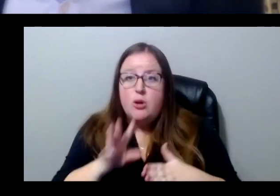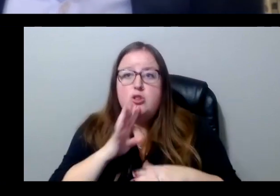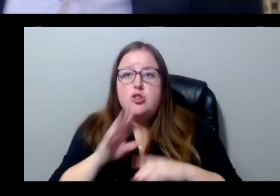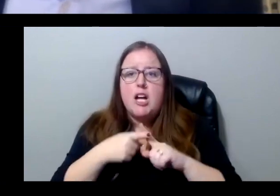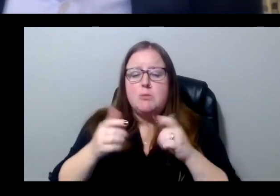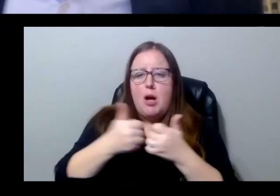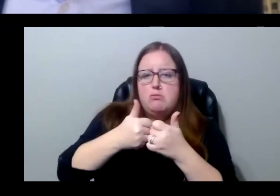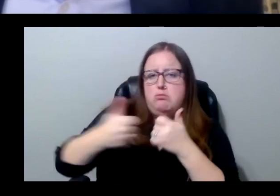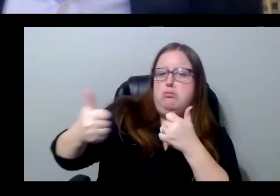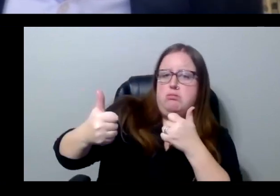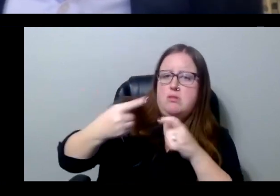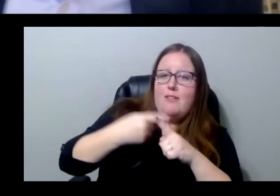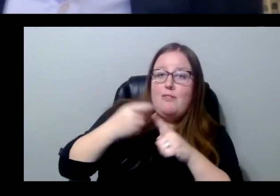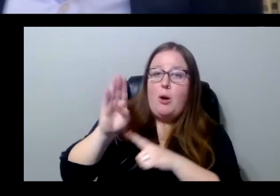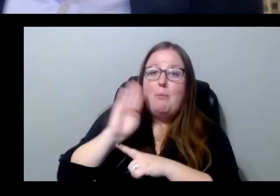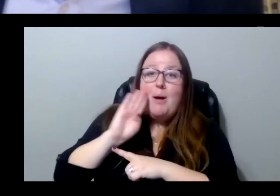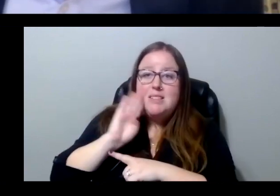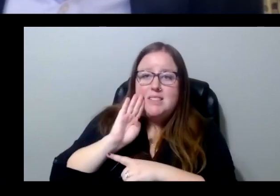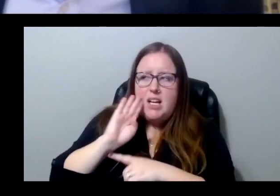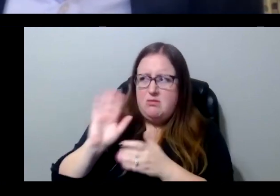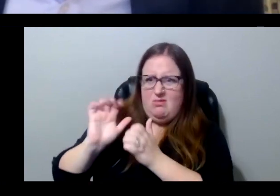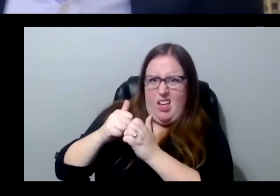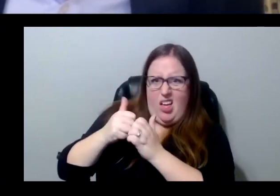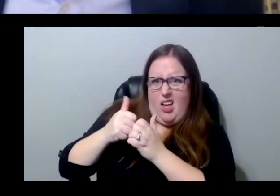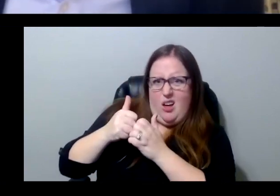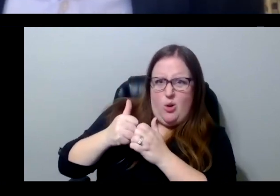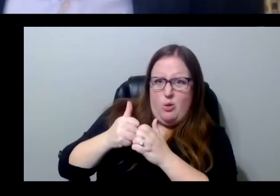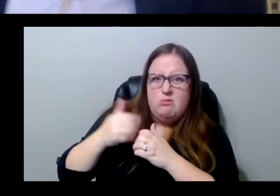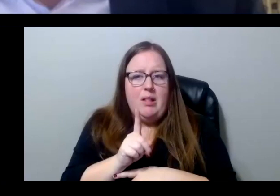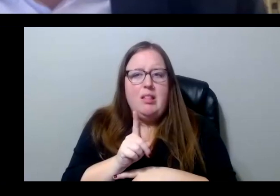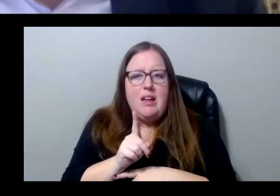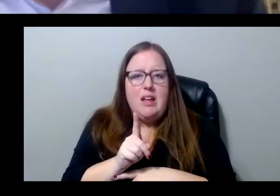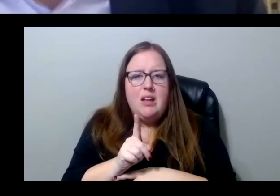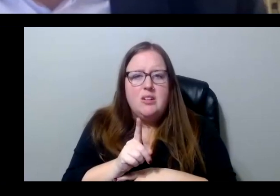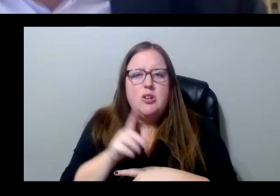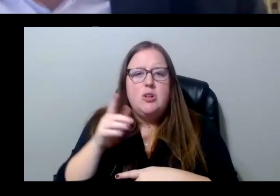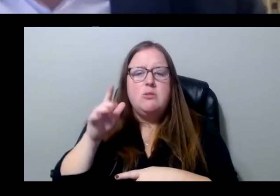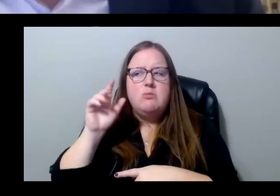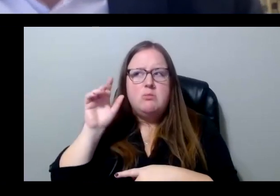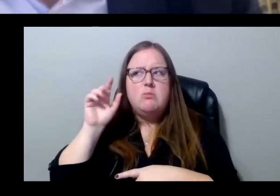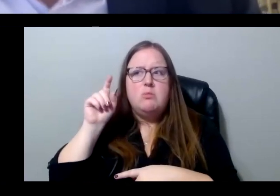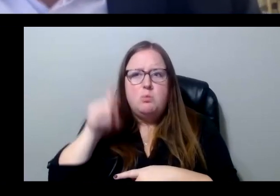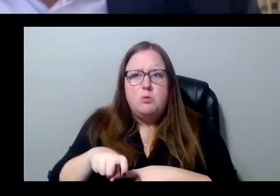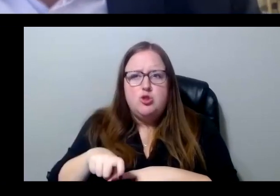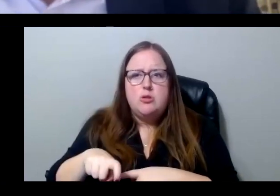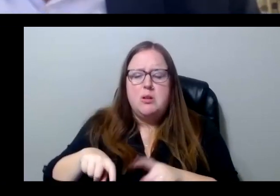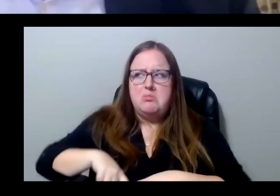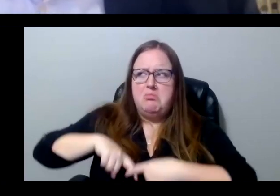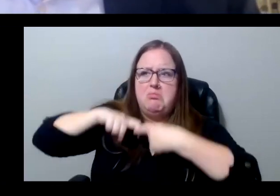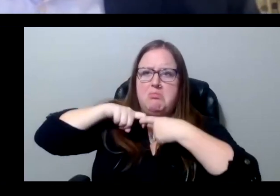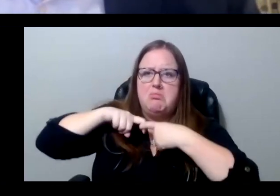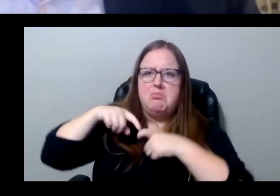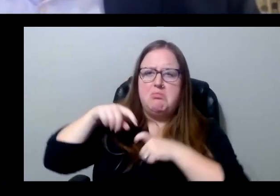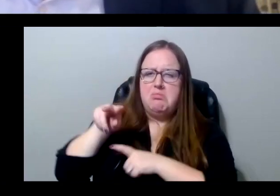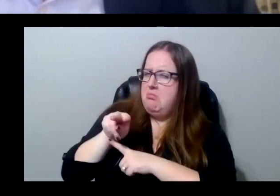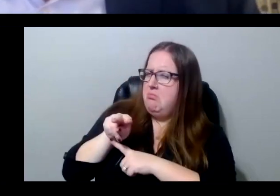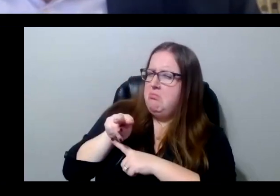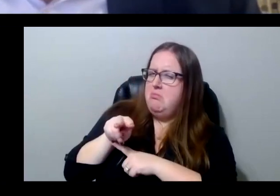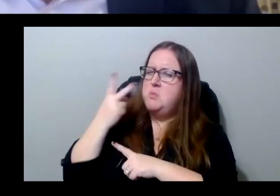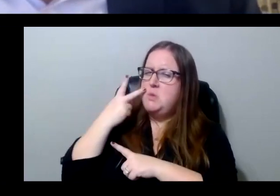a journey that continues for me. Your original question, though, at this point, no, I wouldn't change the book. I think it